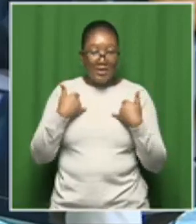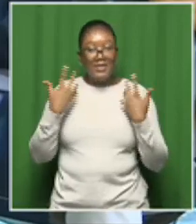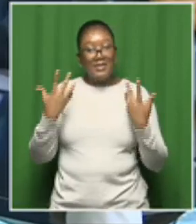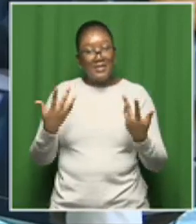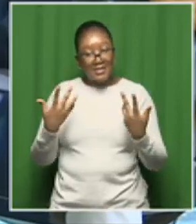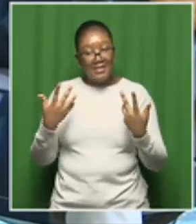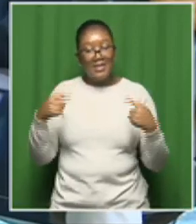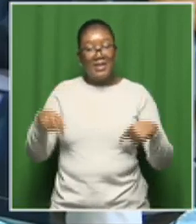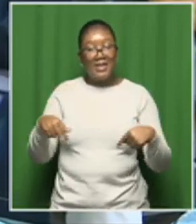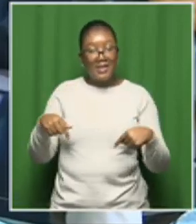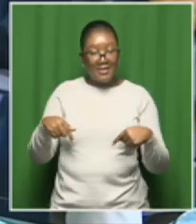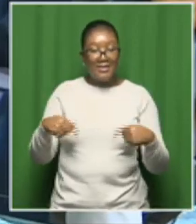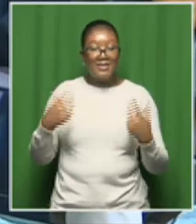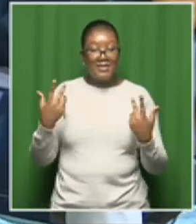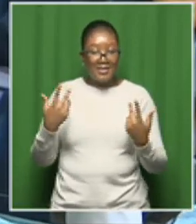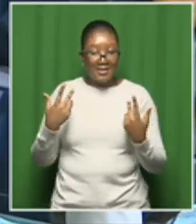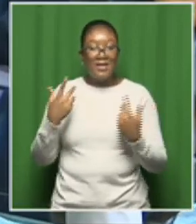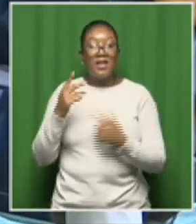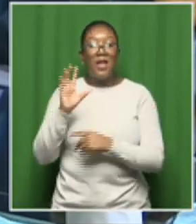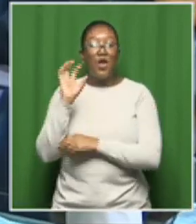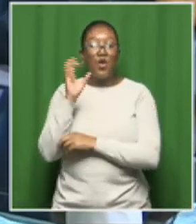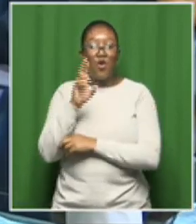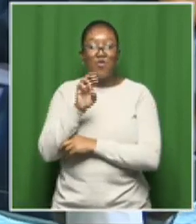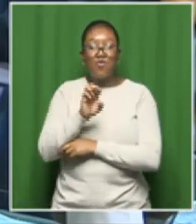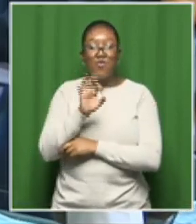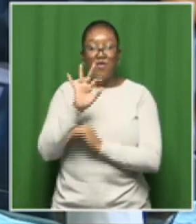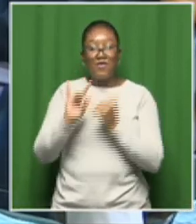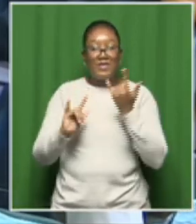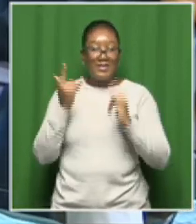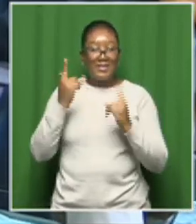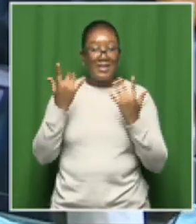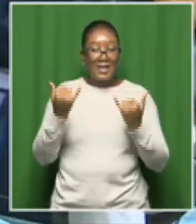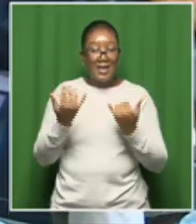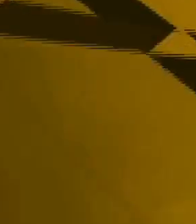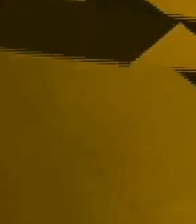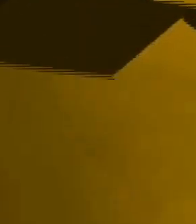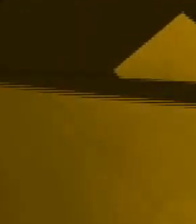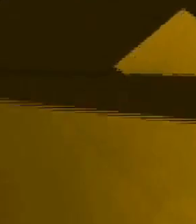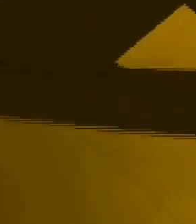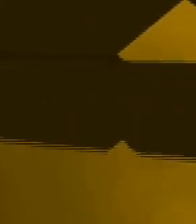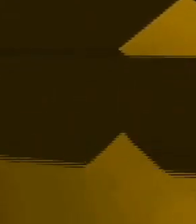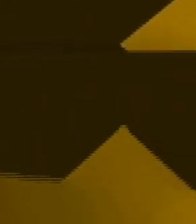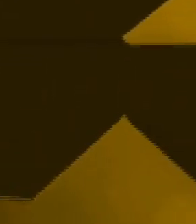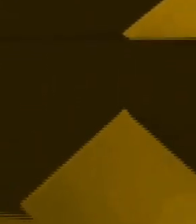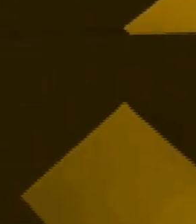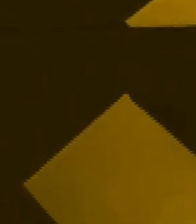right here at Gold Reef City theme park is one of them. And that's how we wrap it up for today.